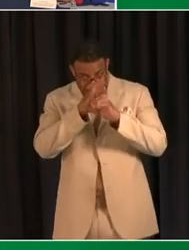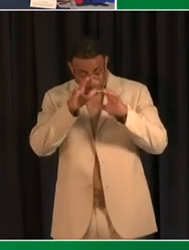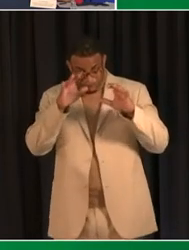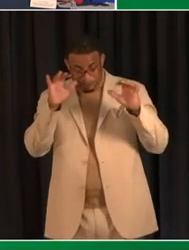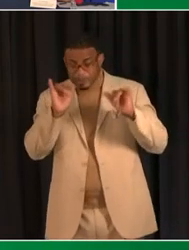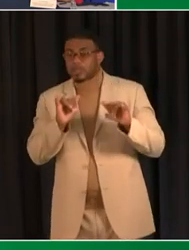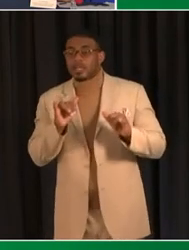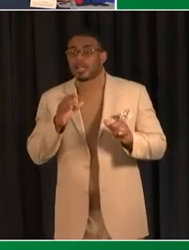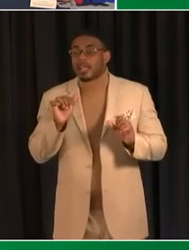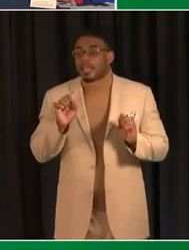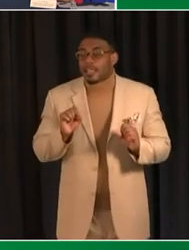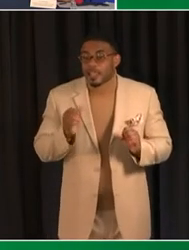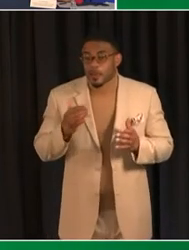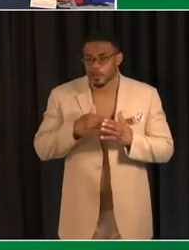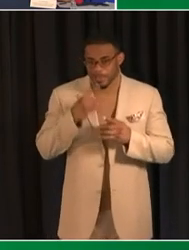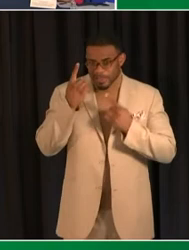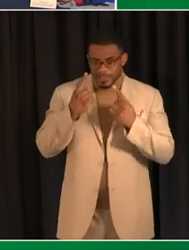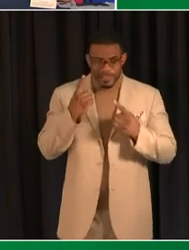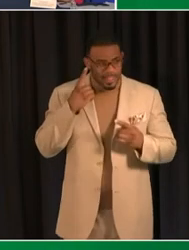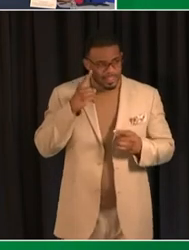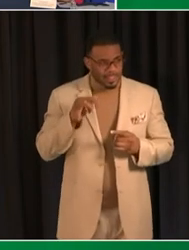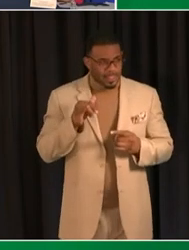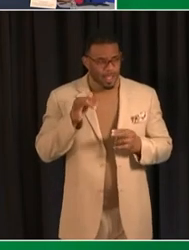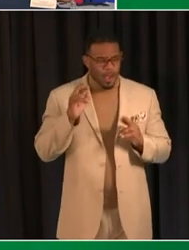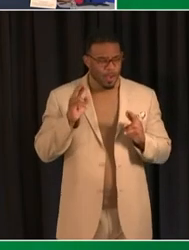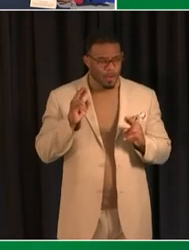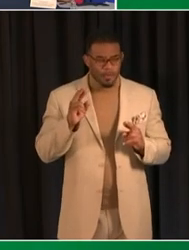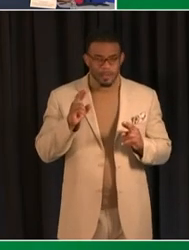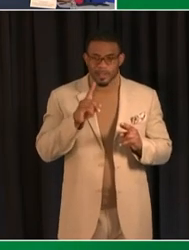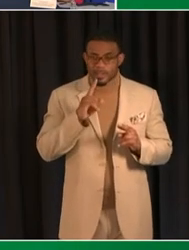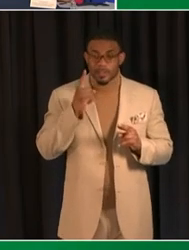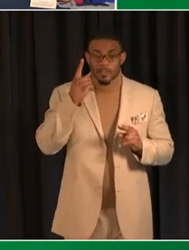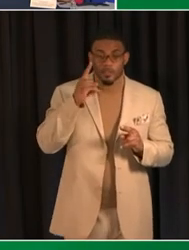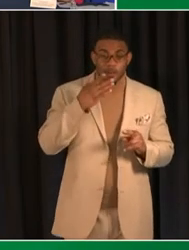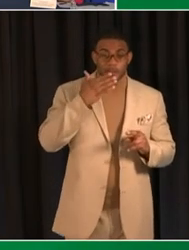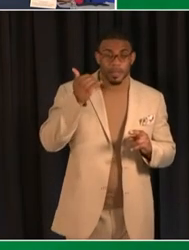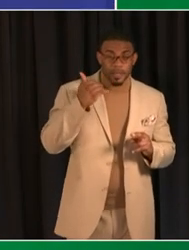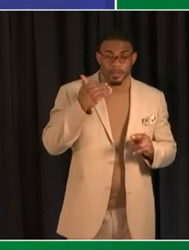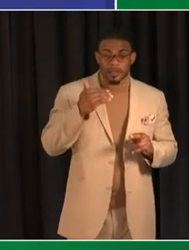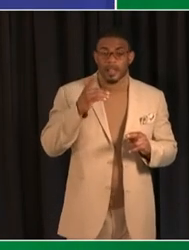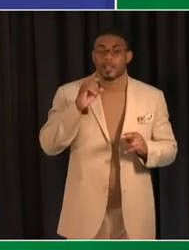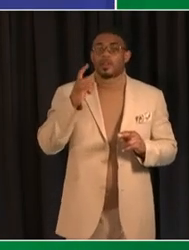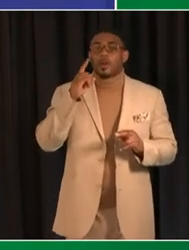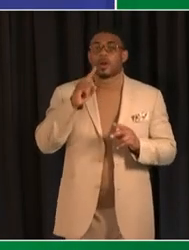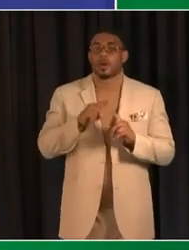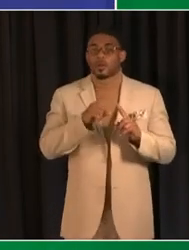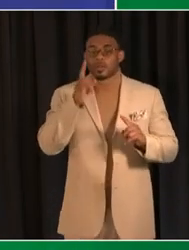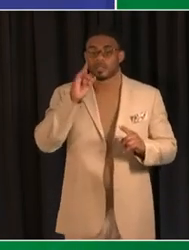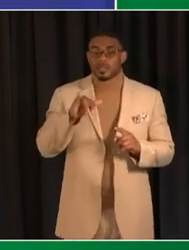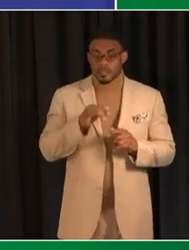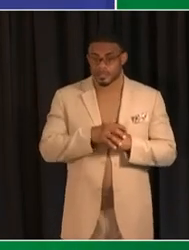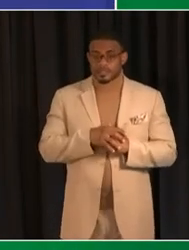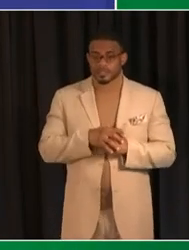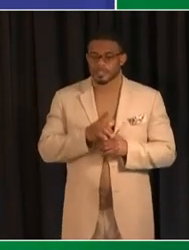vision and can rethink, I think hopefully it's for the better. I do